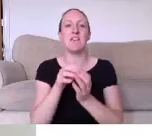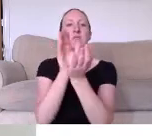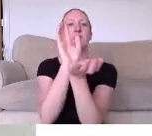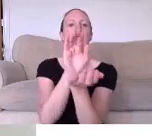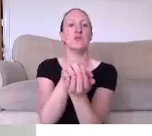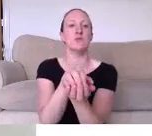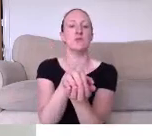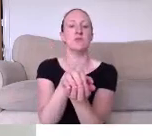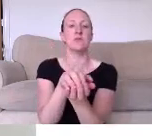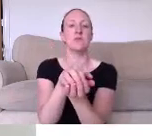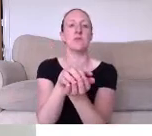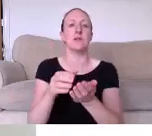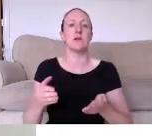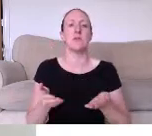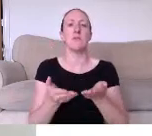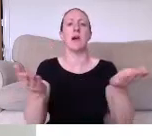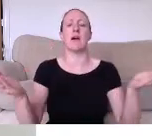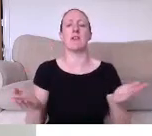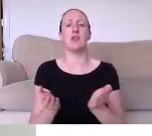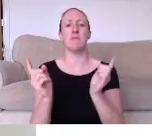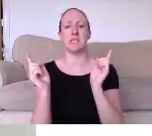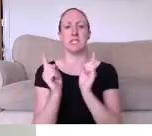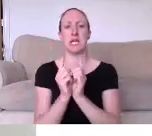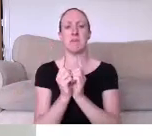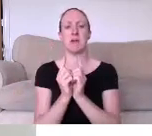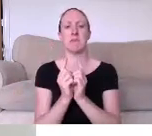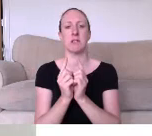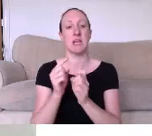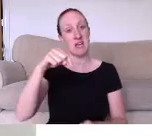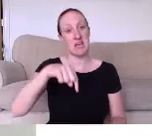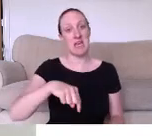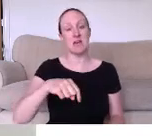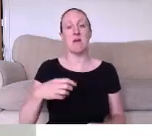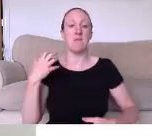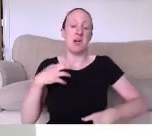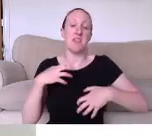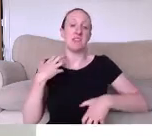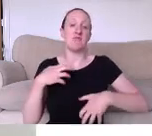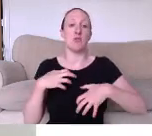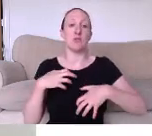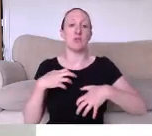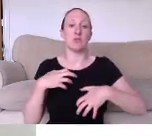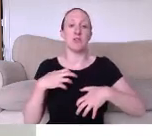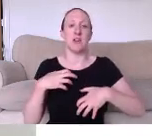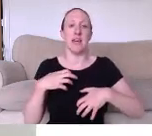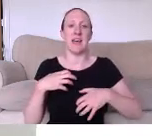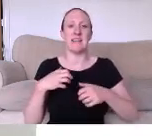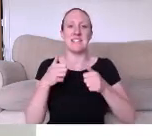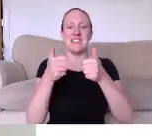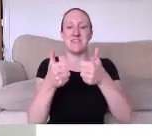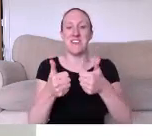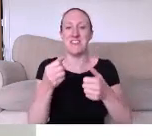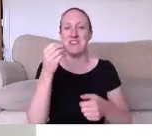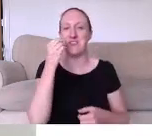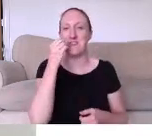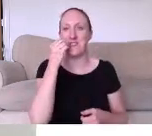his terrible jaws." "Where are you meeting him?" "Here, by these rocks. And